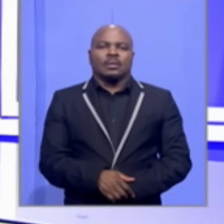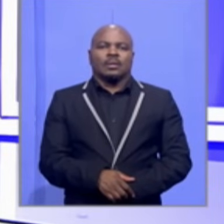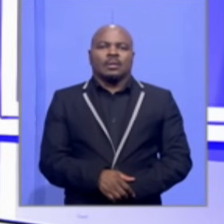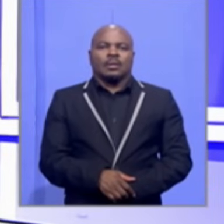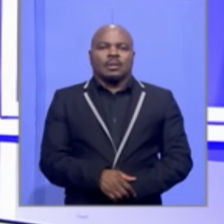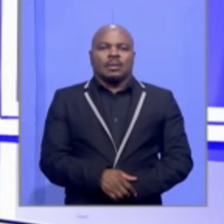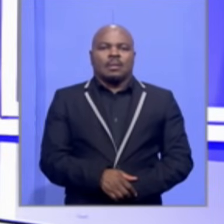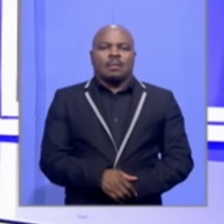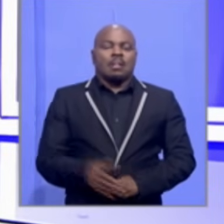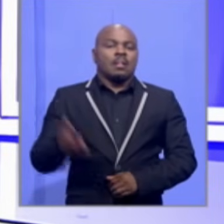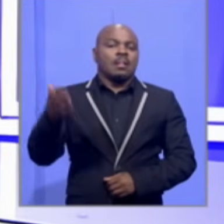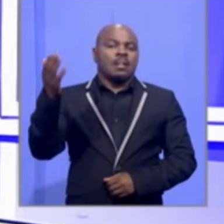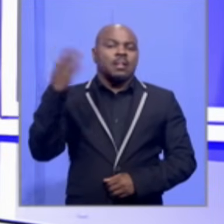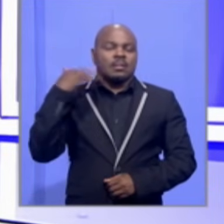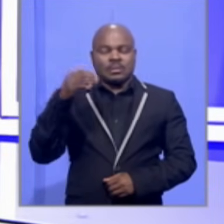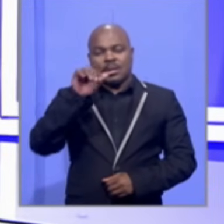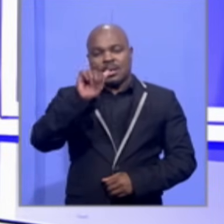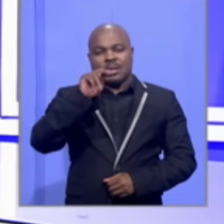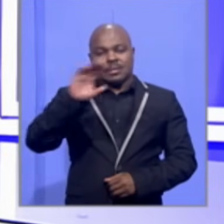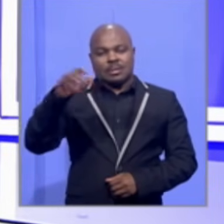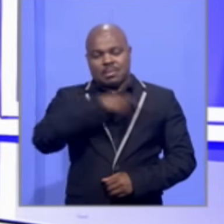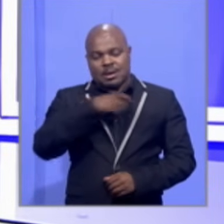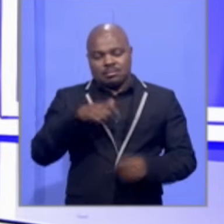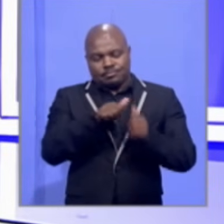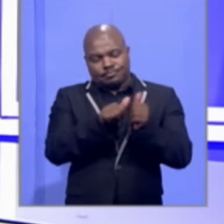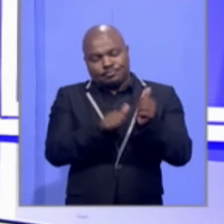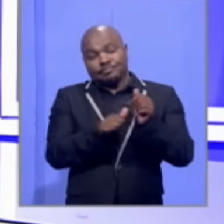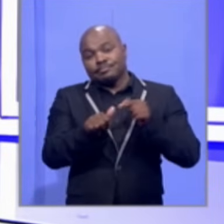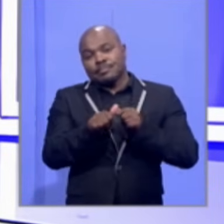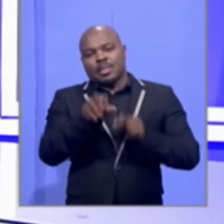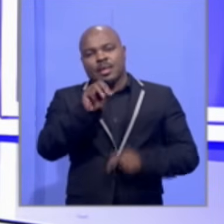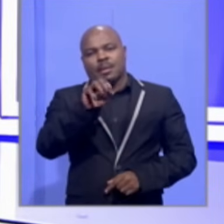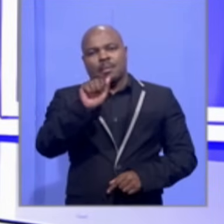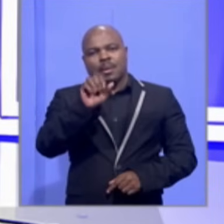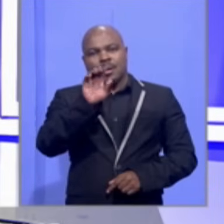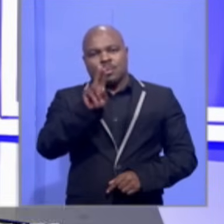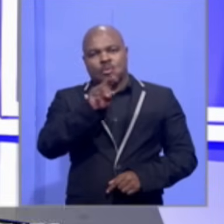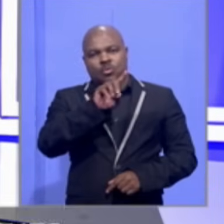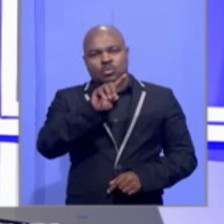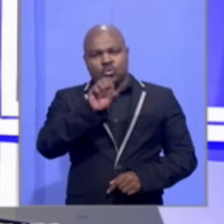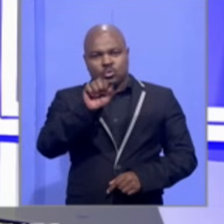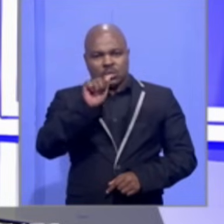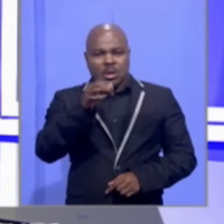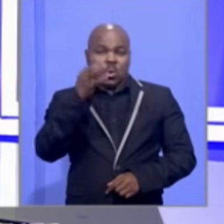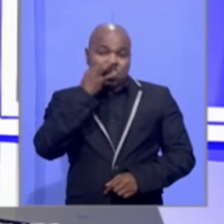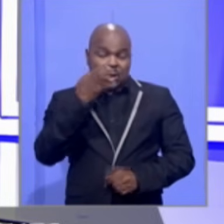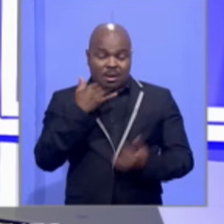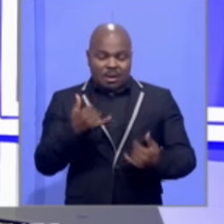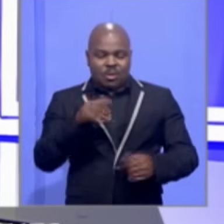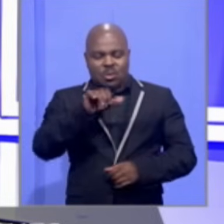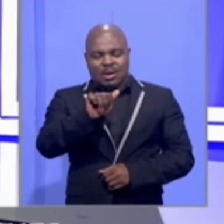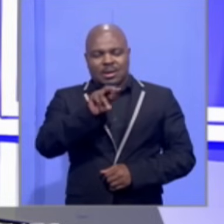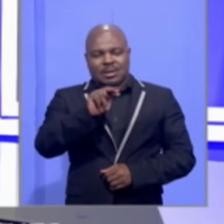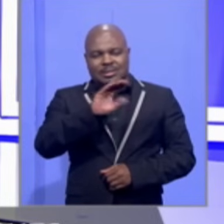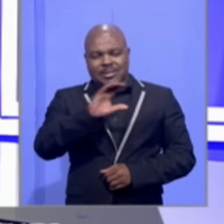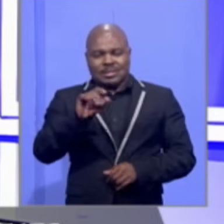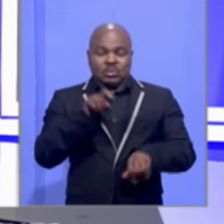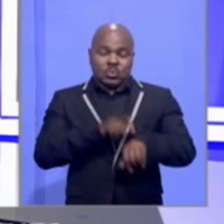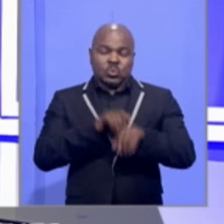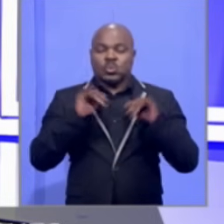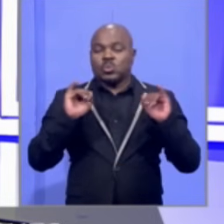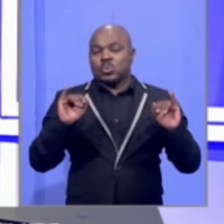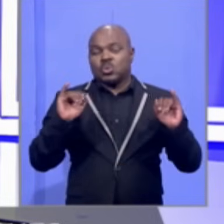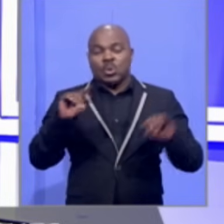Motlatsi mo presidente wa mehleng wa ANC David Mabuza o re ena ke nako e boima ka ho fetisisa ho ANC mabapi le ntwa e pakeng